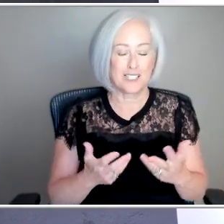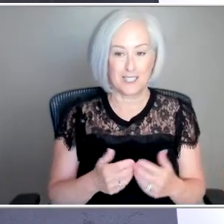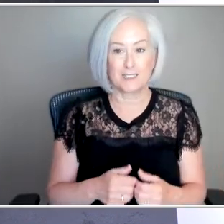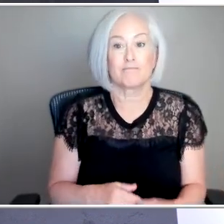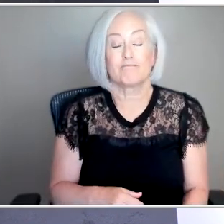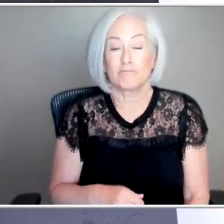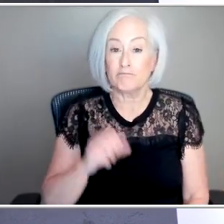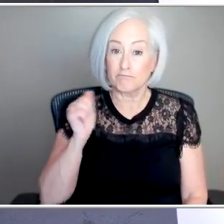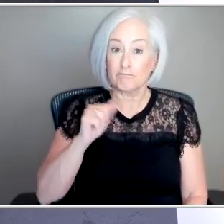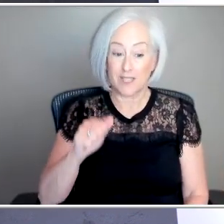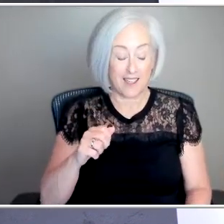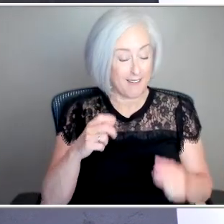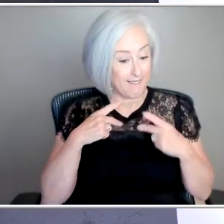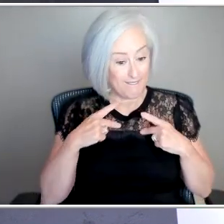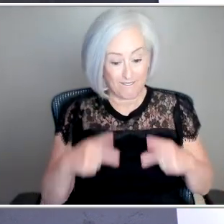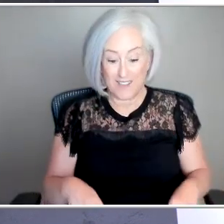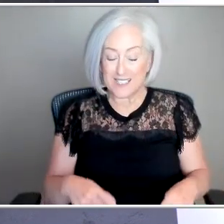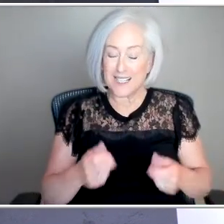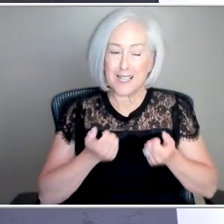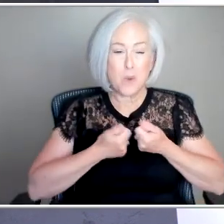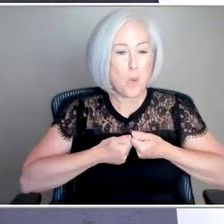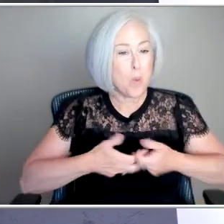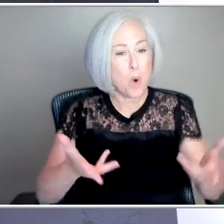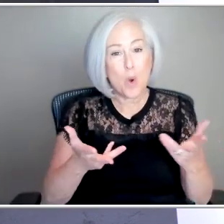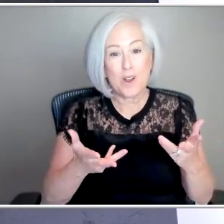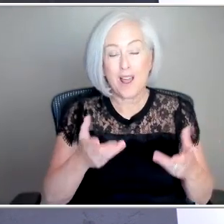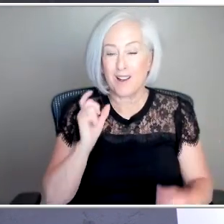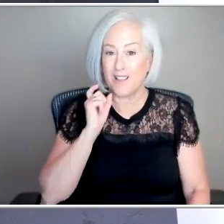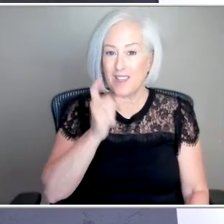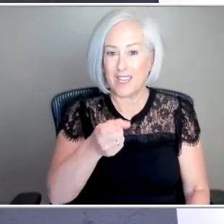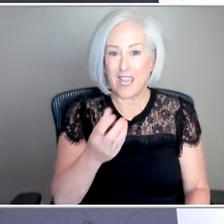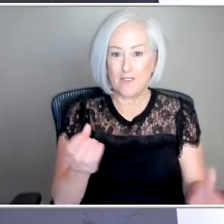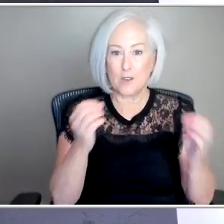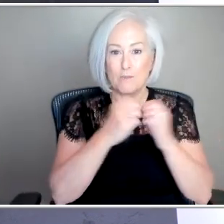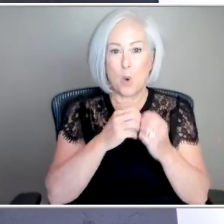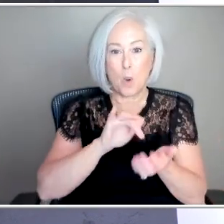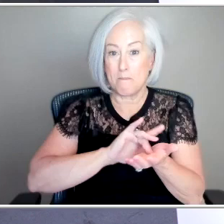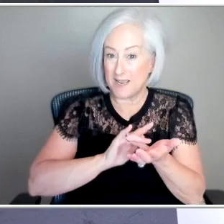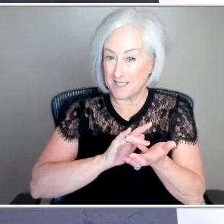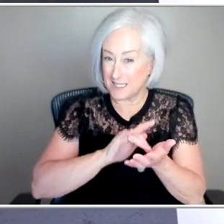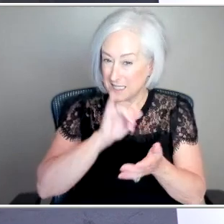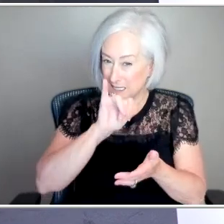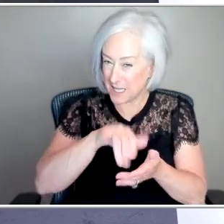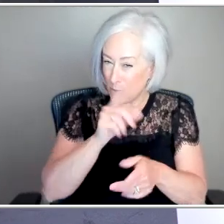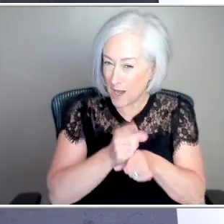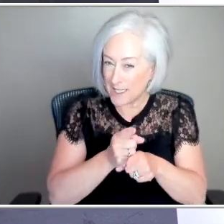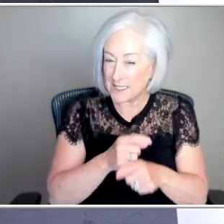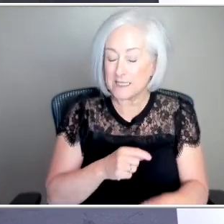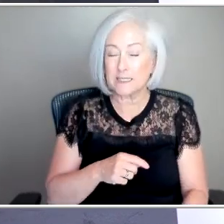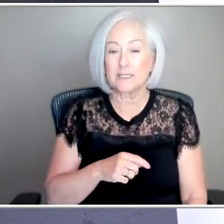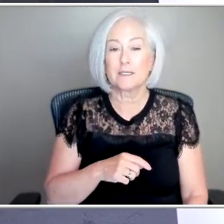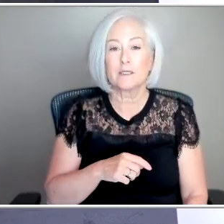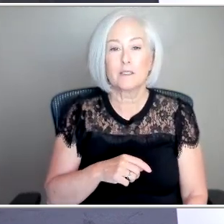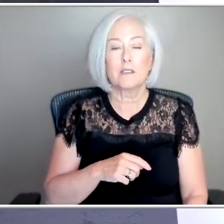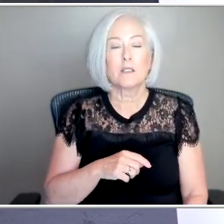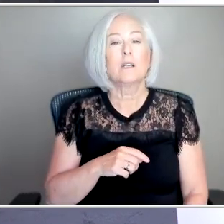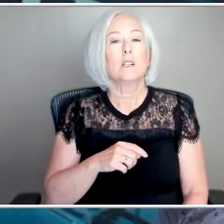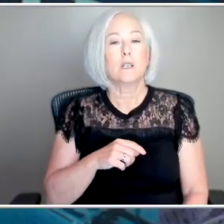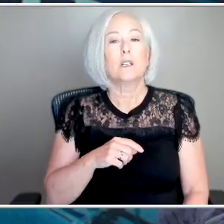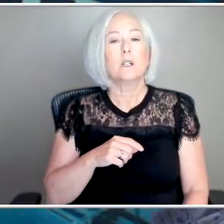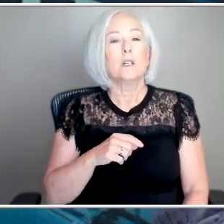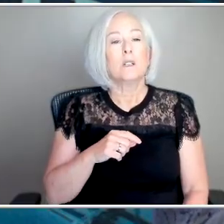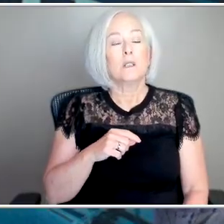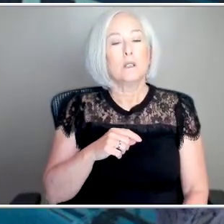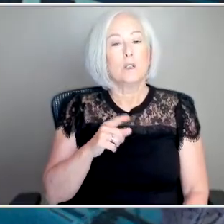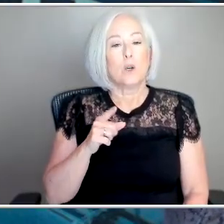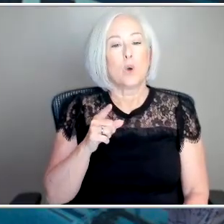just totally worn out. Yes. They gave you extra medication. Is that what? Well, extra doses. When you end up being